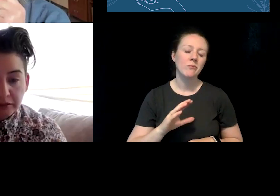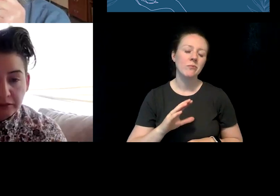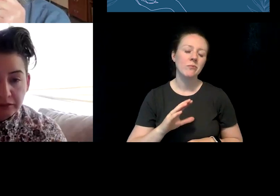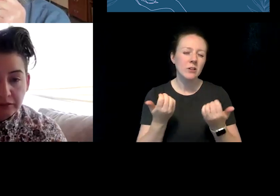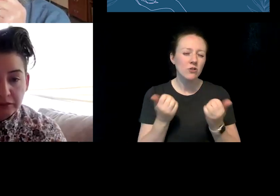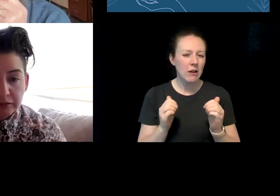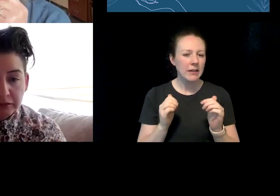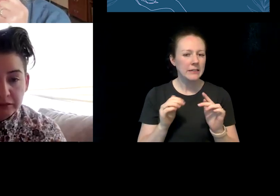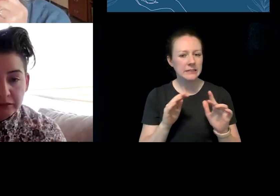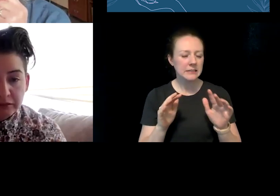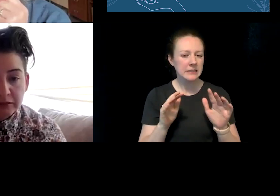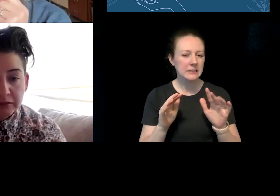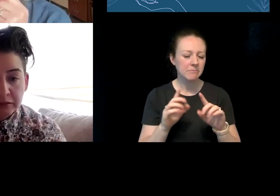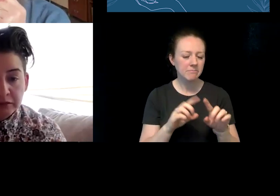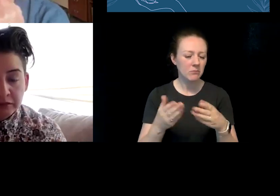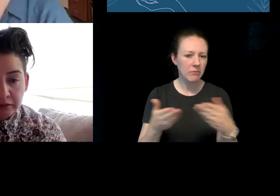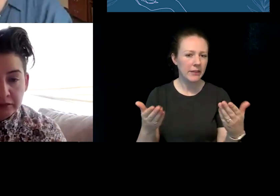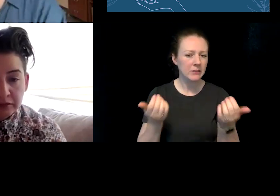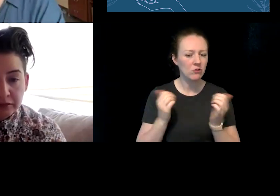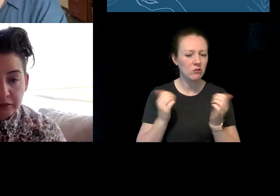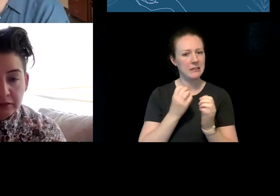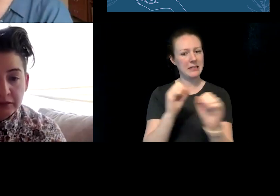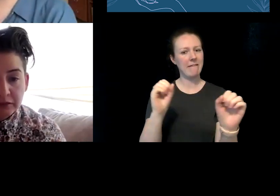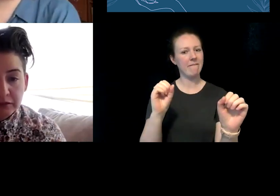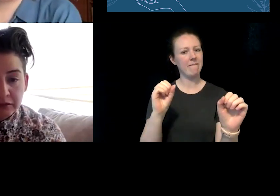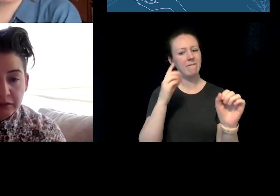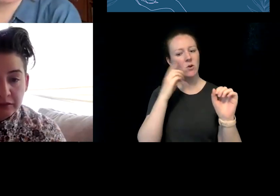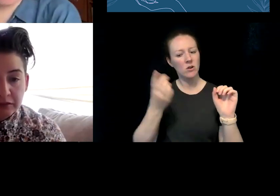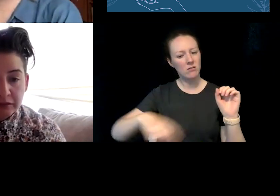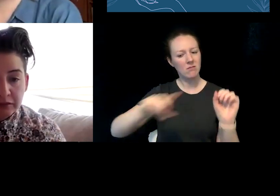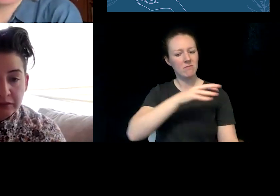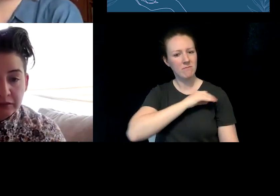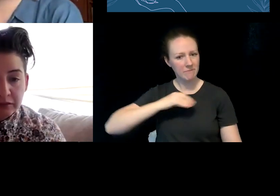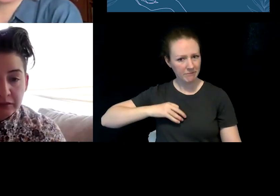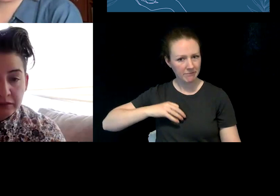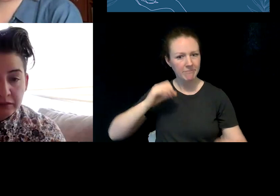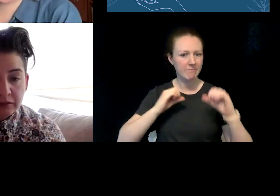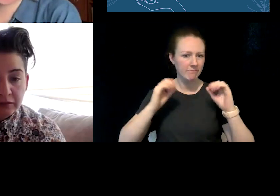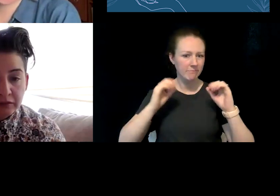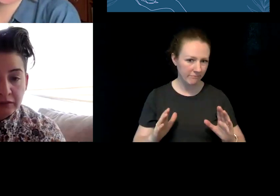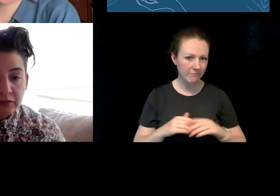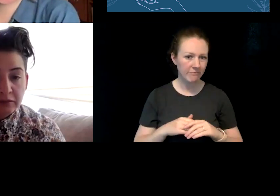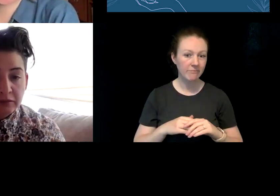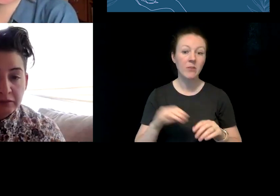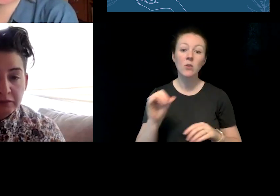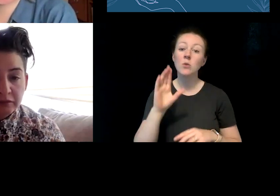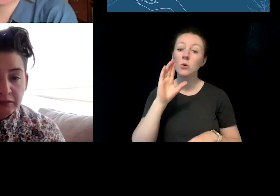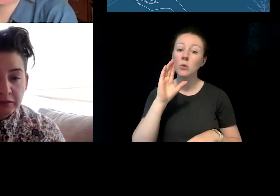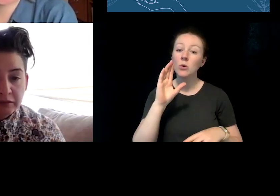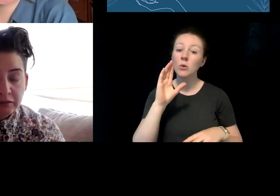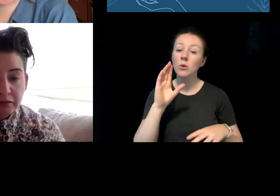So yeah, it's having those safeguards, but then also recognizing tension even within the conversation,